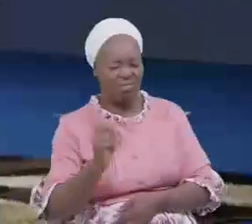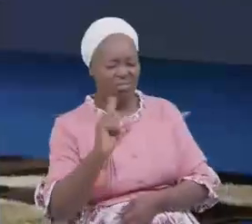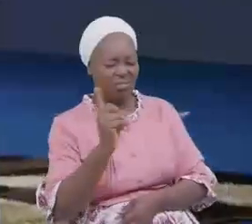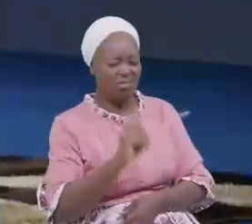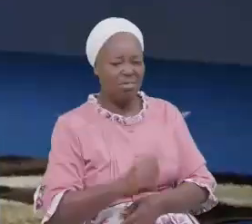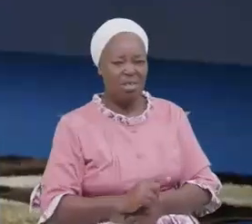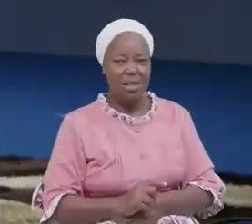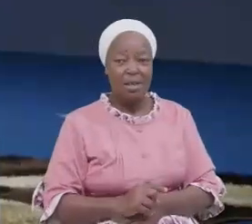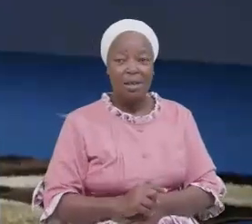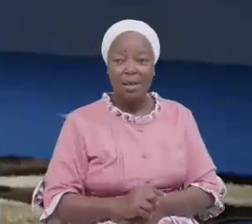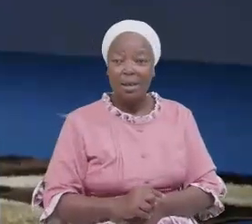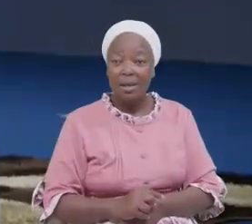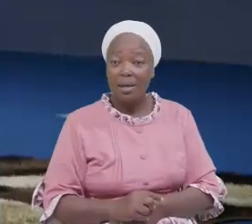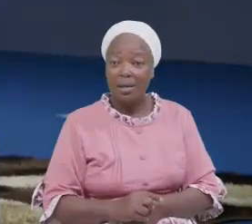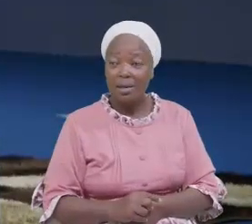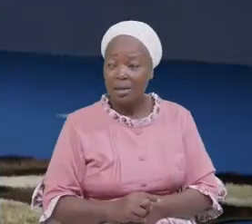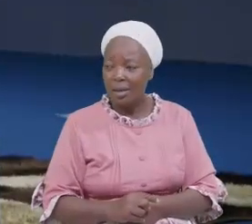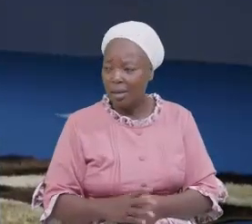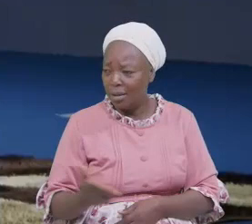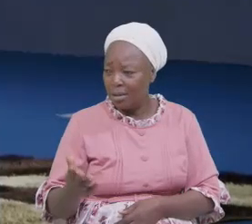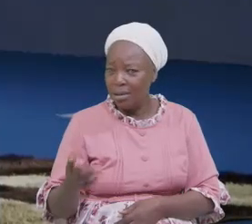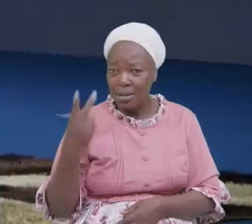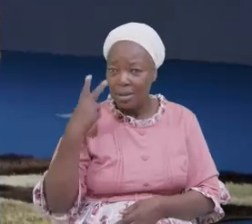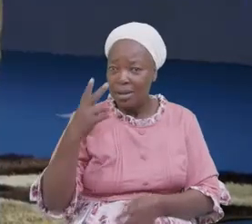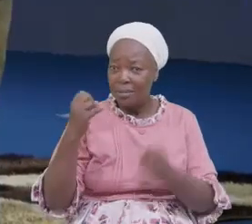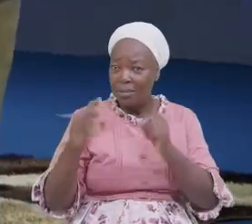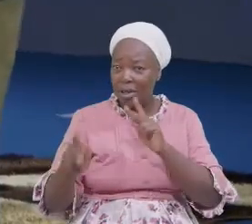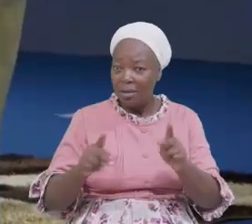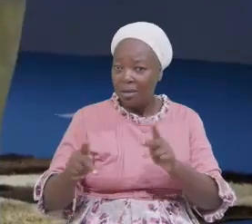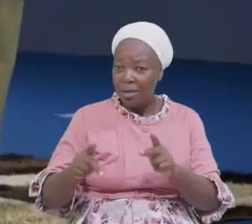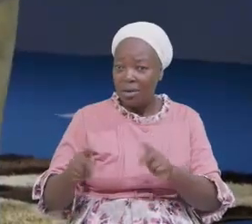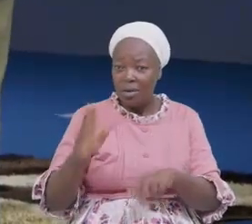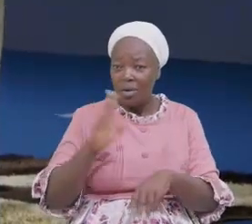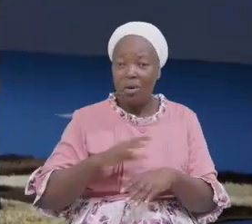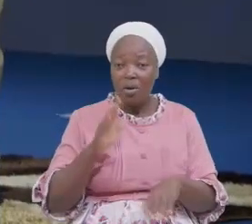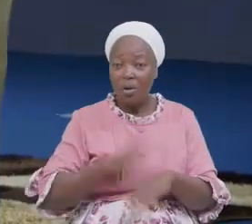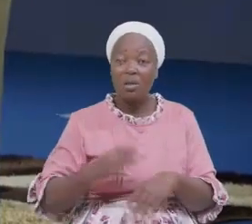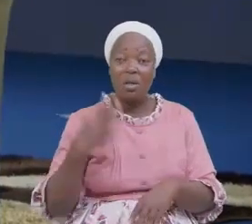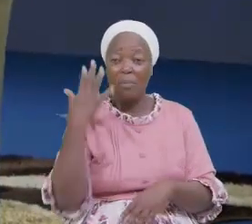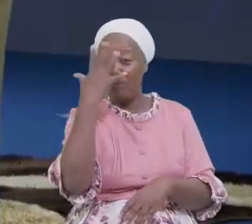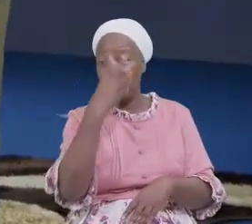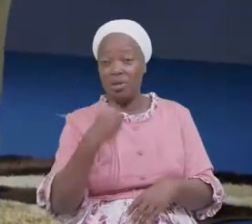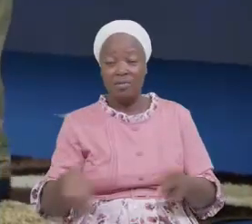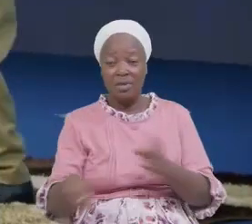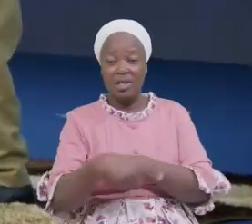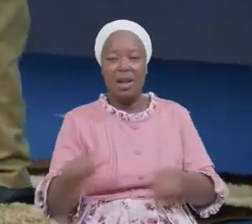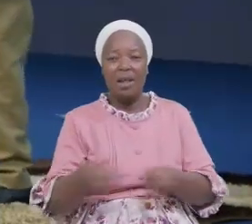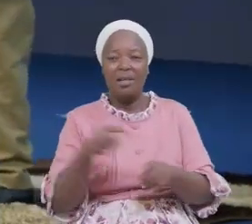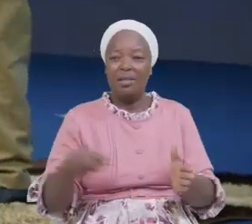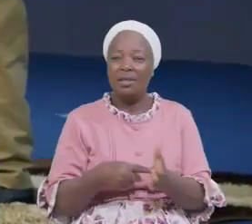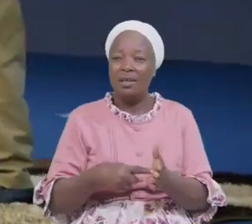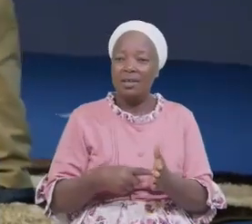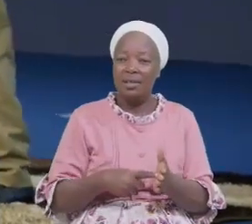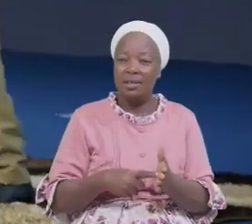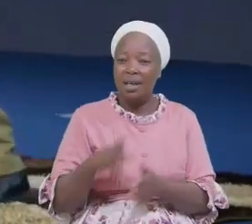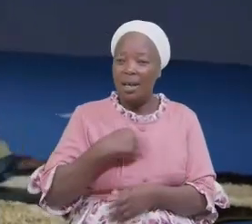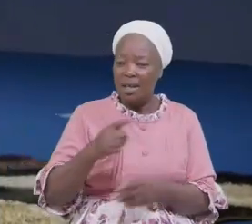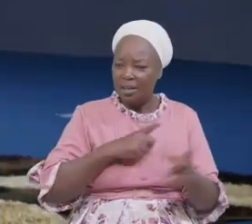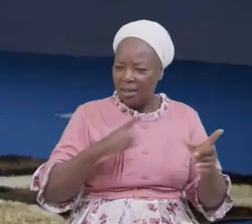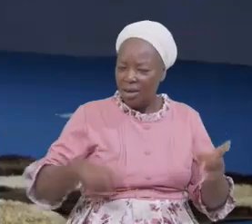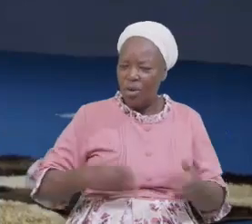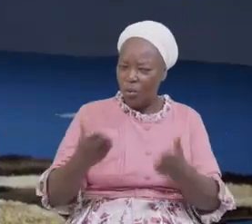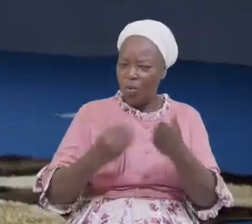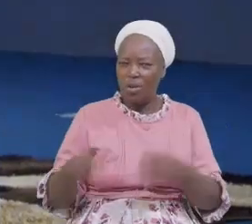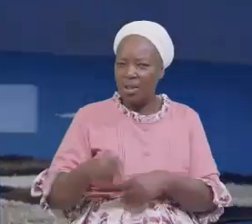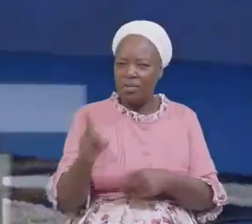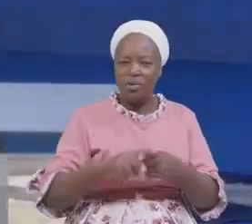I always see many people on a glorious day like this, and the Lord wants them to hurry